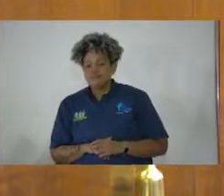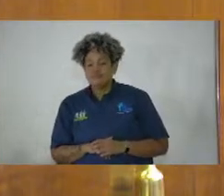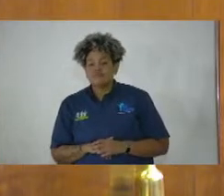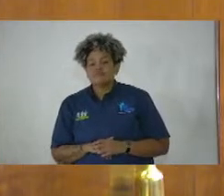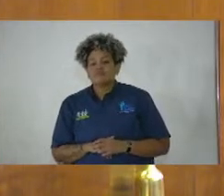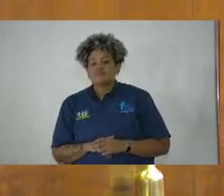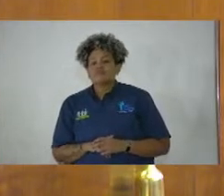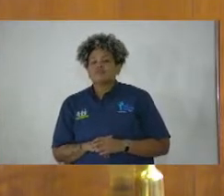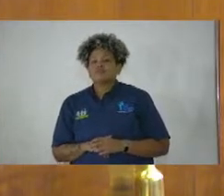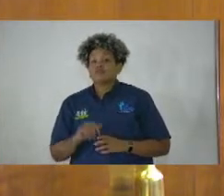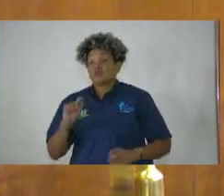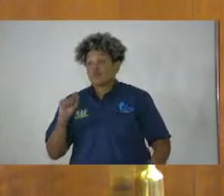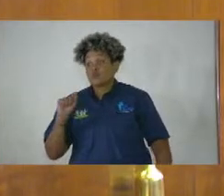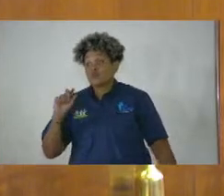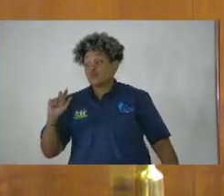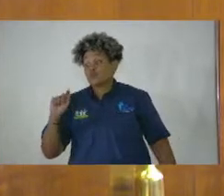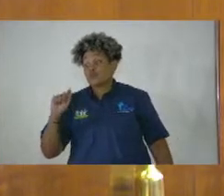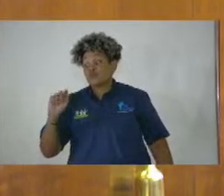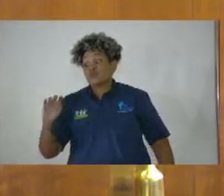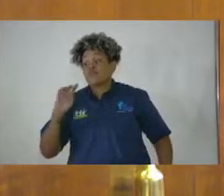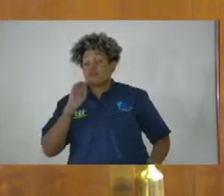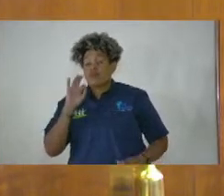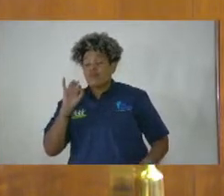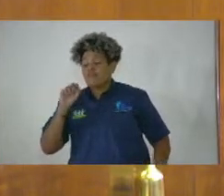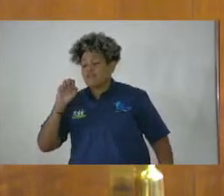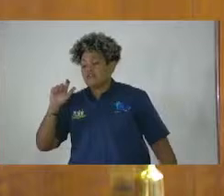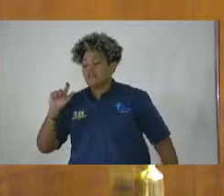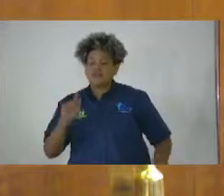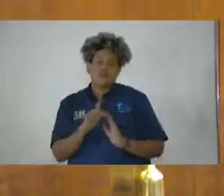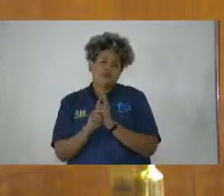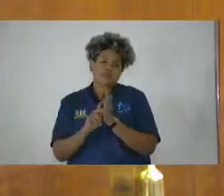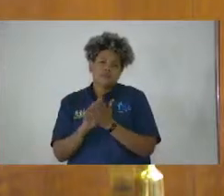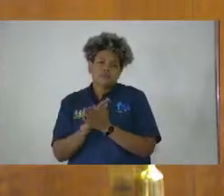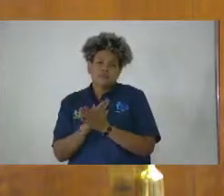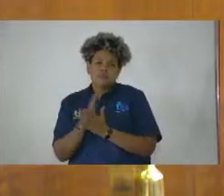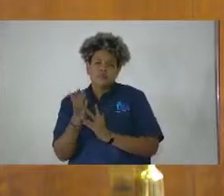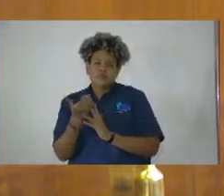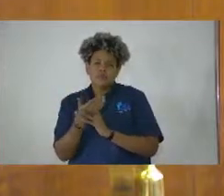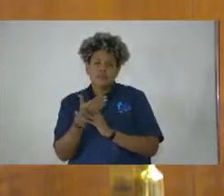outturn for 2023-24, the fiscal policy paper interim report